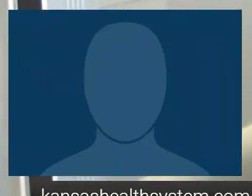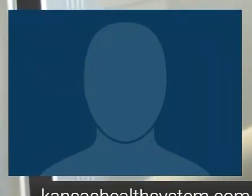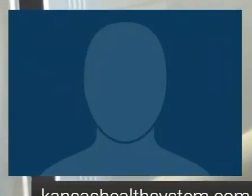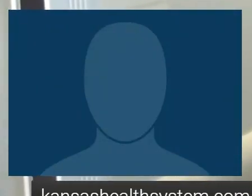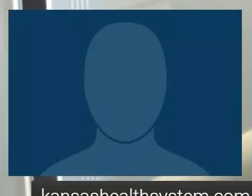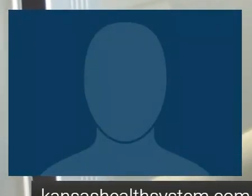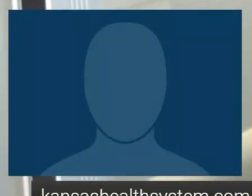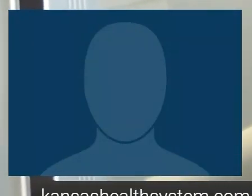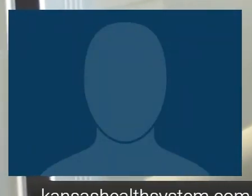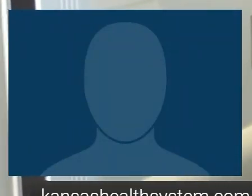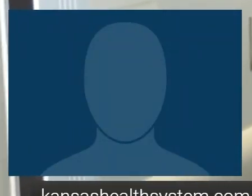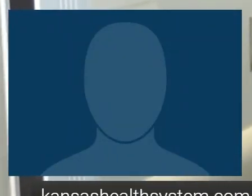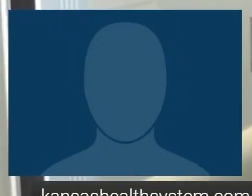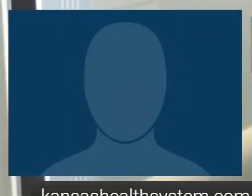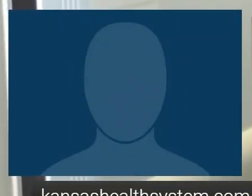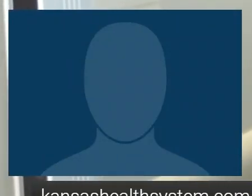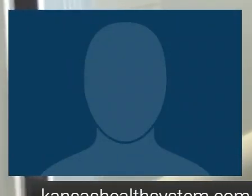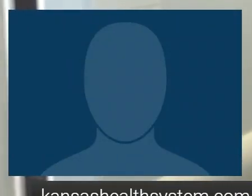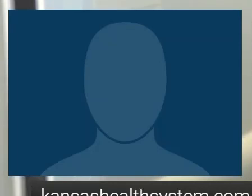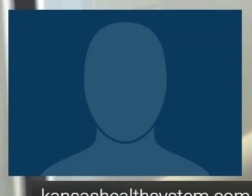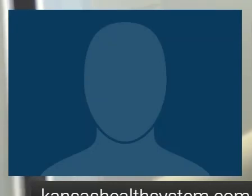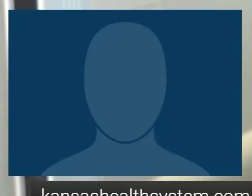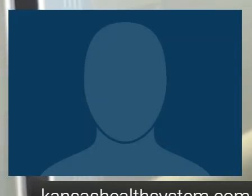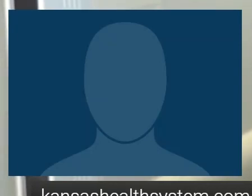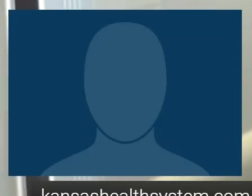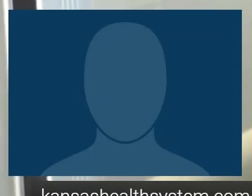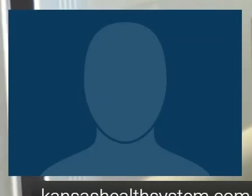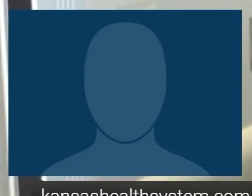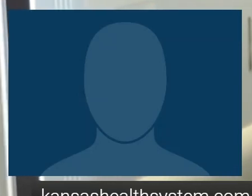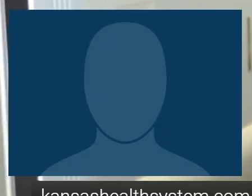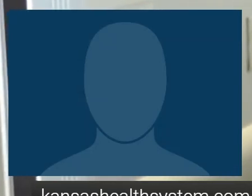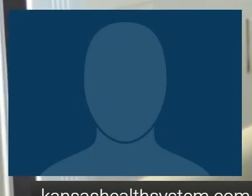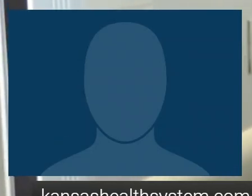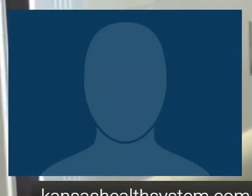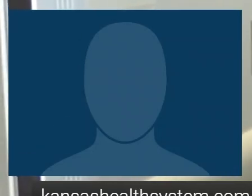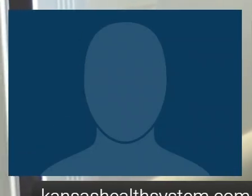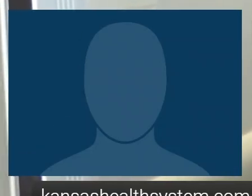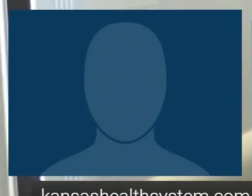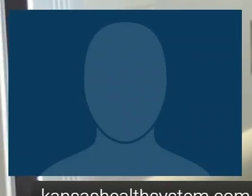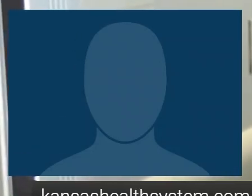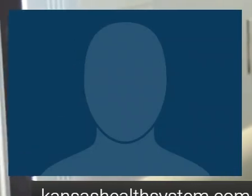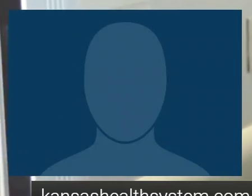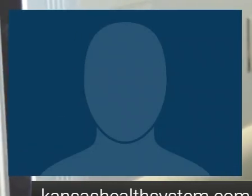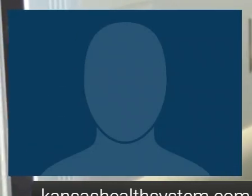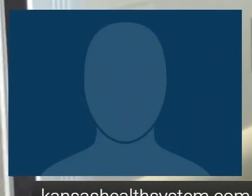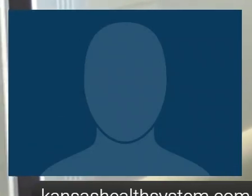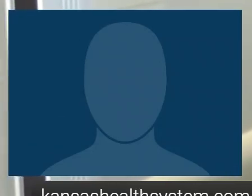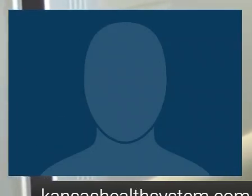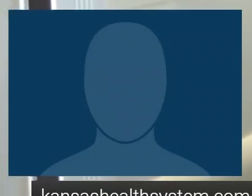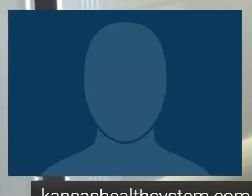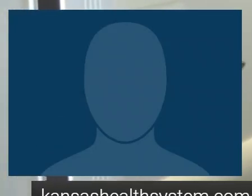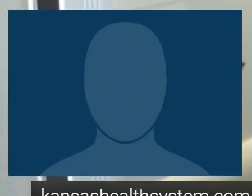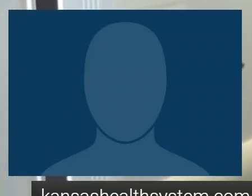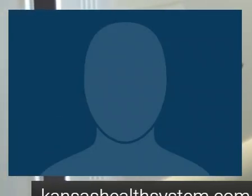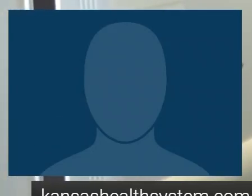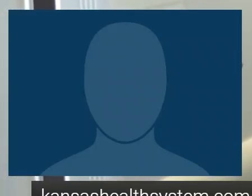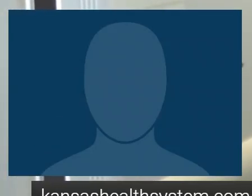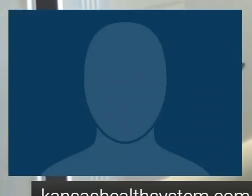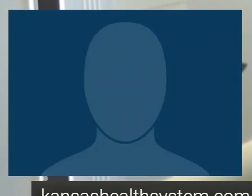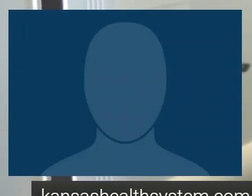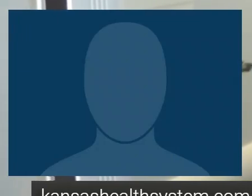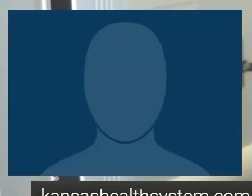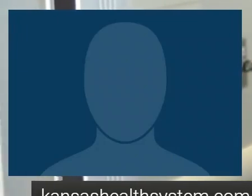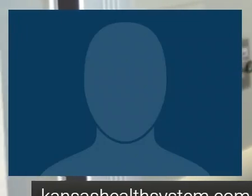15 years. And over the time as her tremor got worse, she was having difficulty in doing all the activities of daily living,